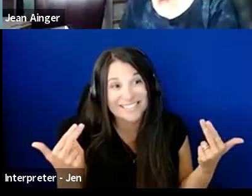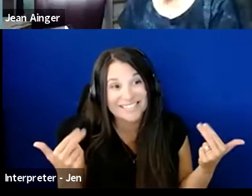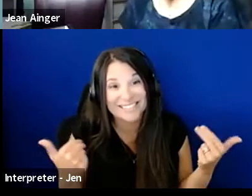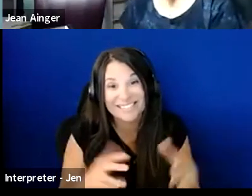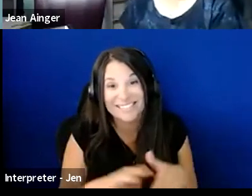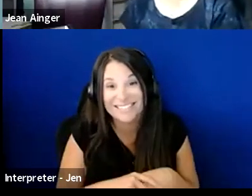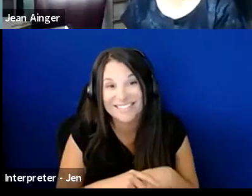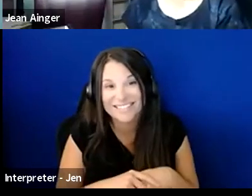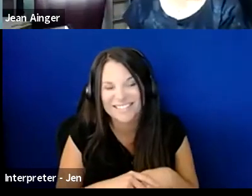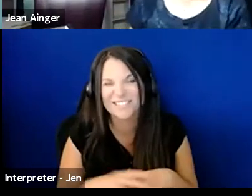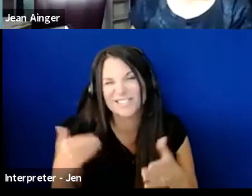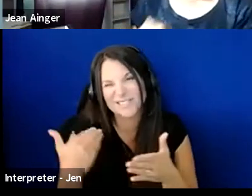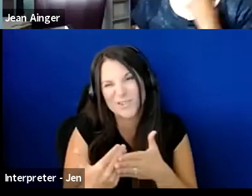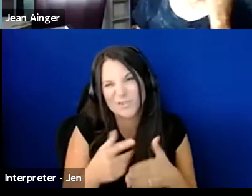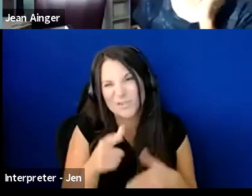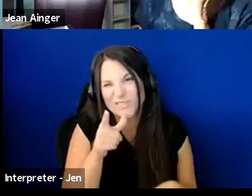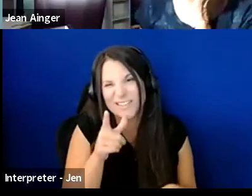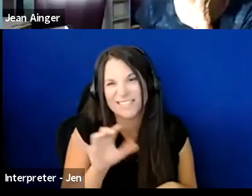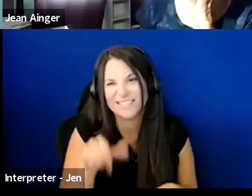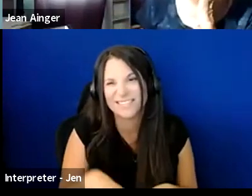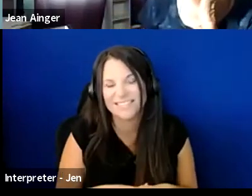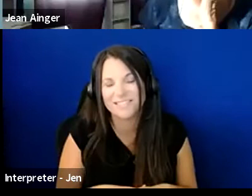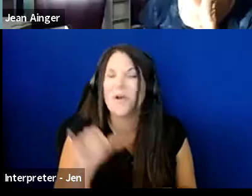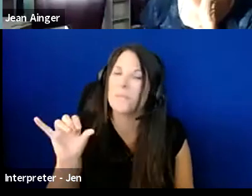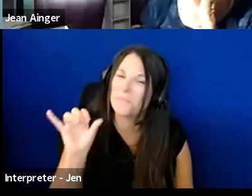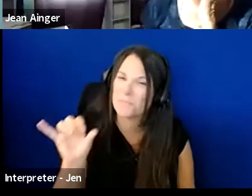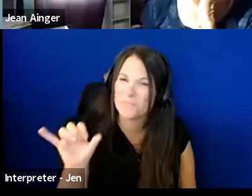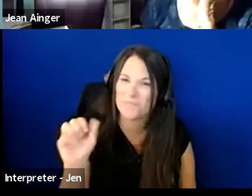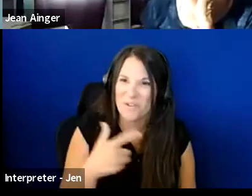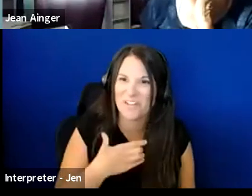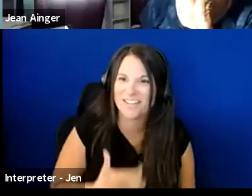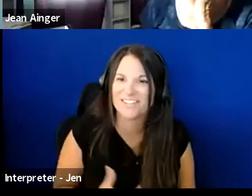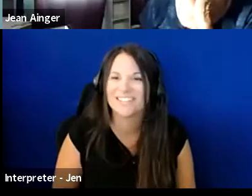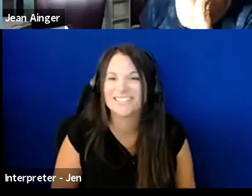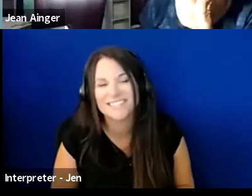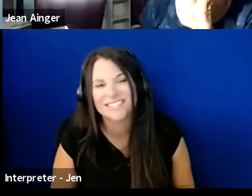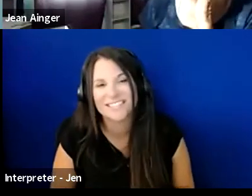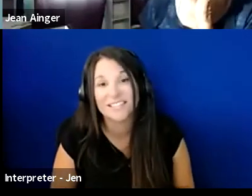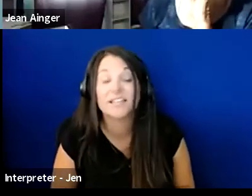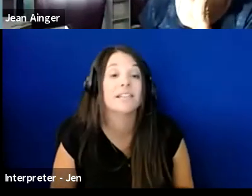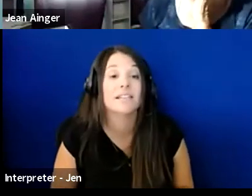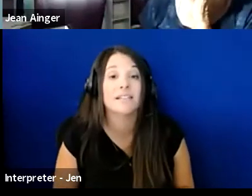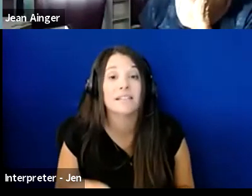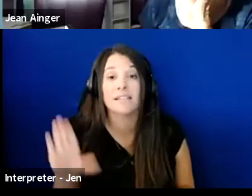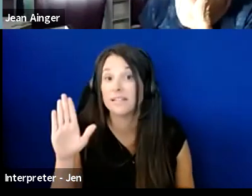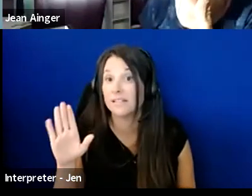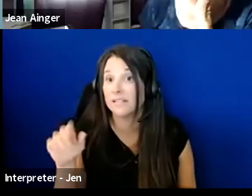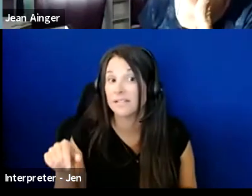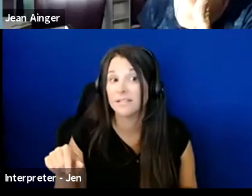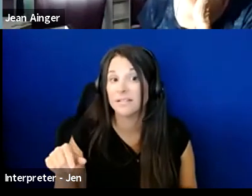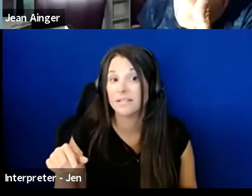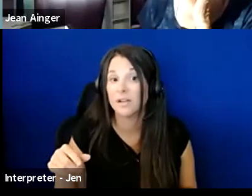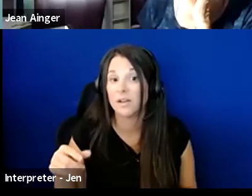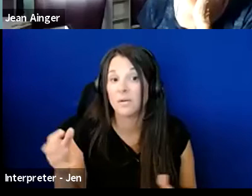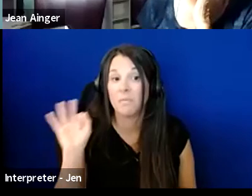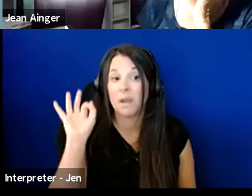We're close to lunchtime. I see. Yeah, everyone's How doing about their something? DoorDash. Somebody might want to know, do